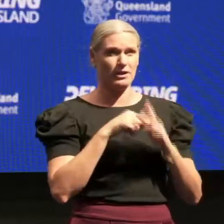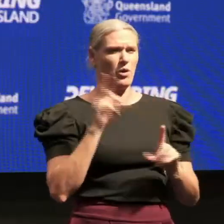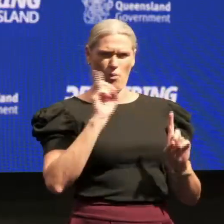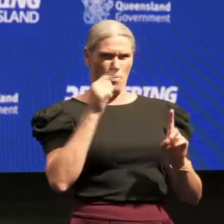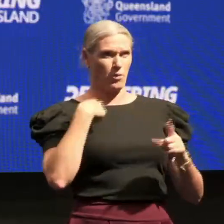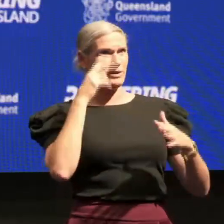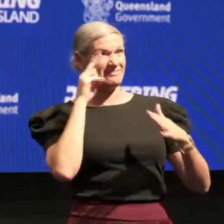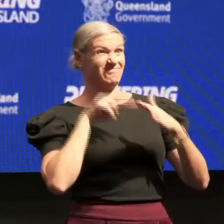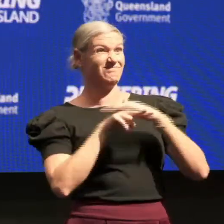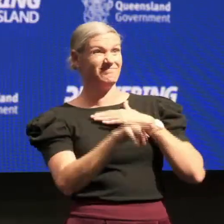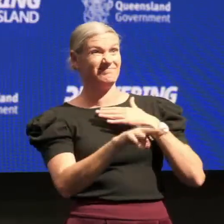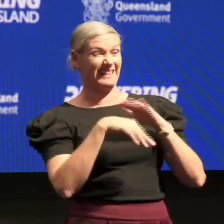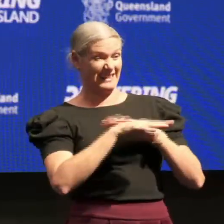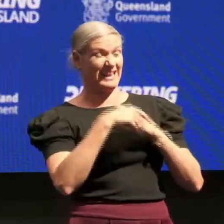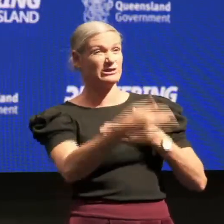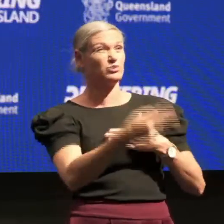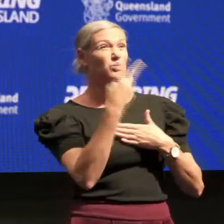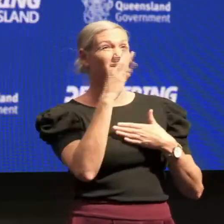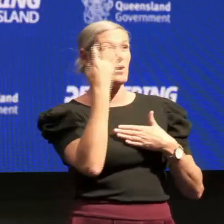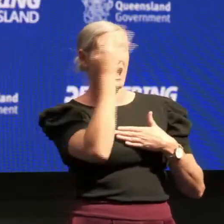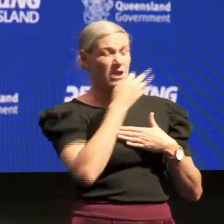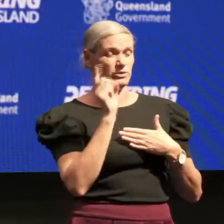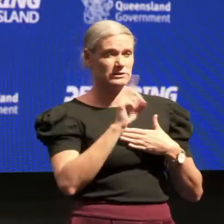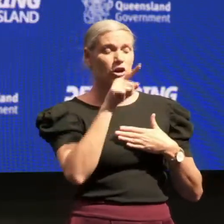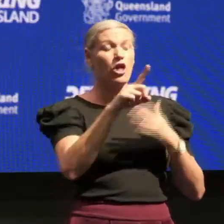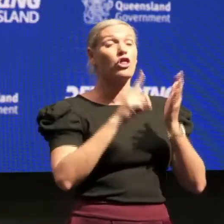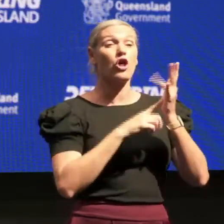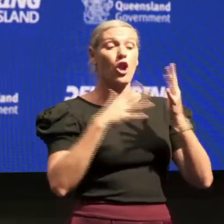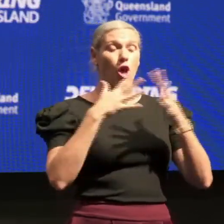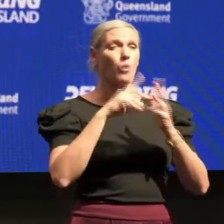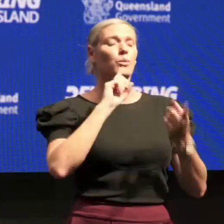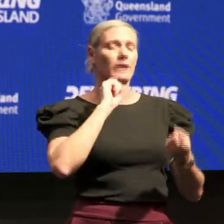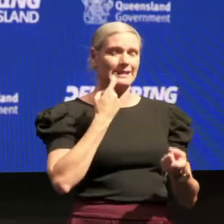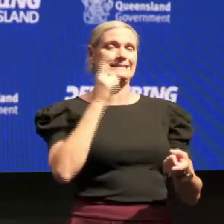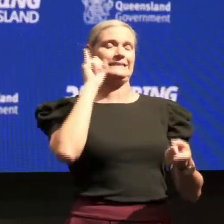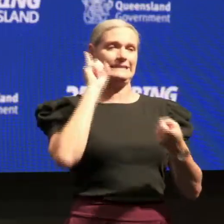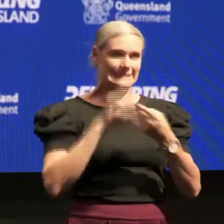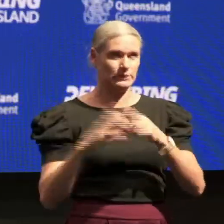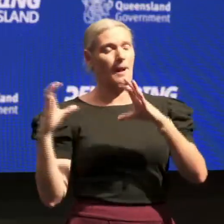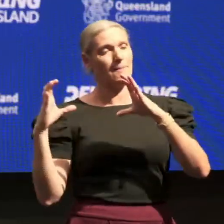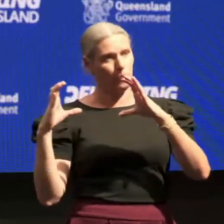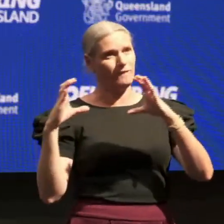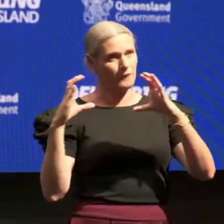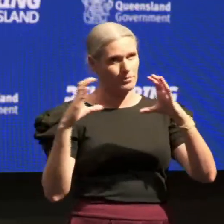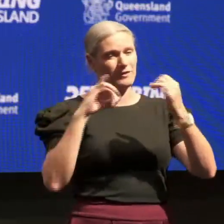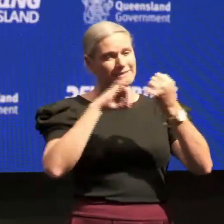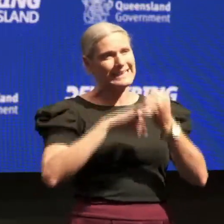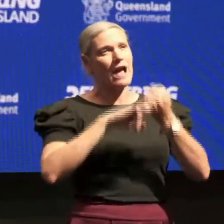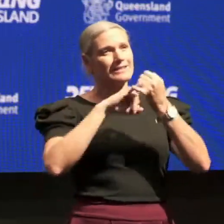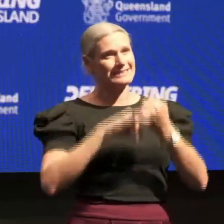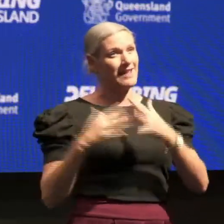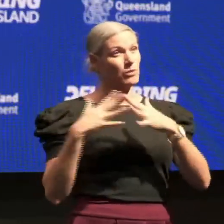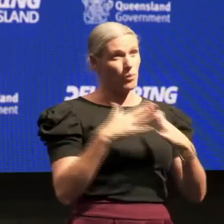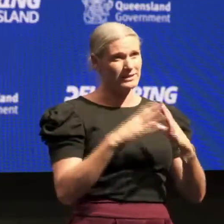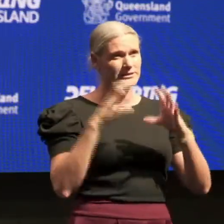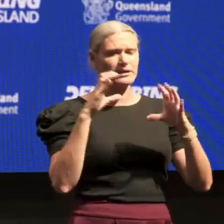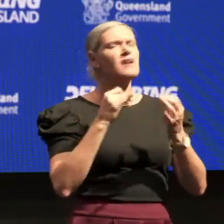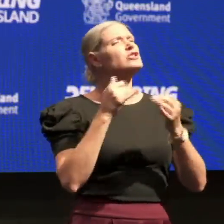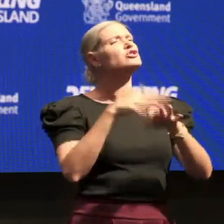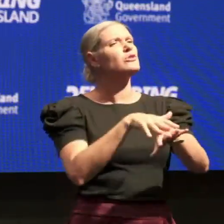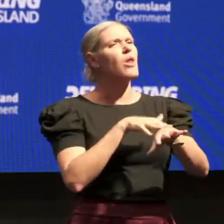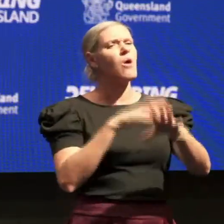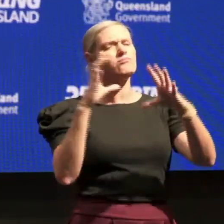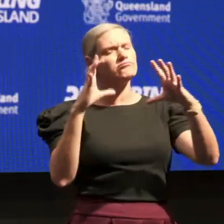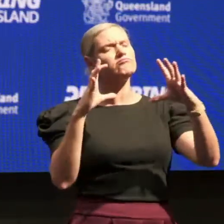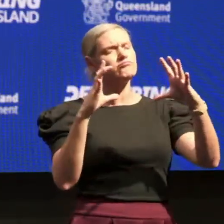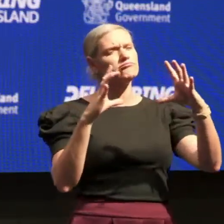happen over the next 24 hours? The low will continue to move south-southwest at a steady pace